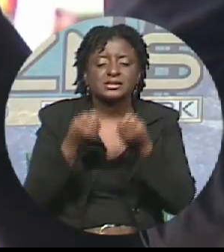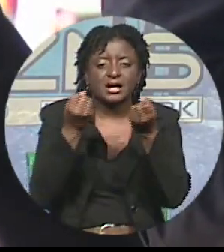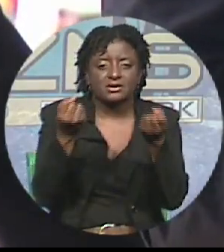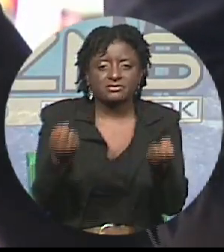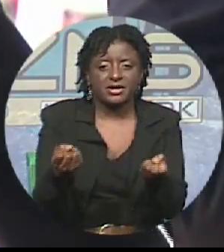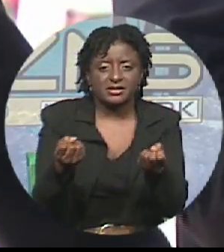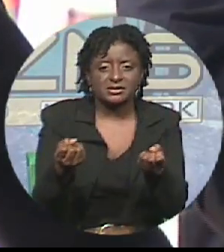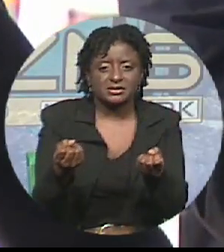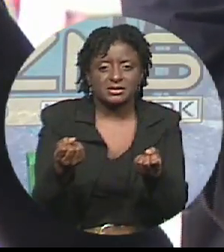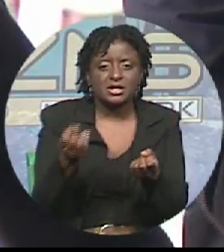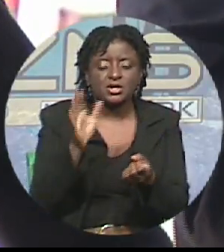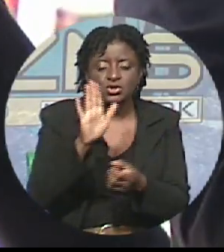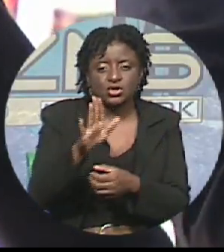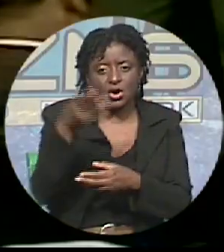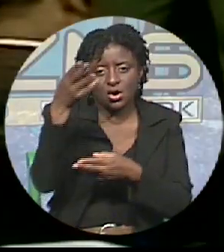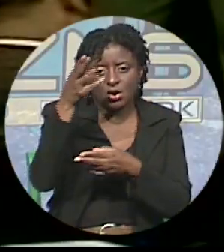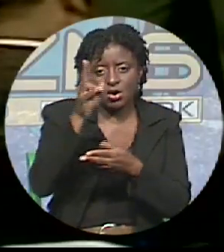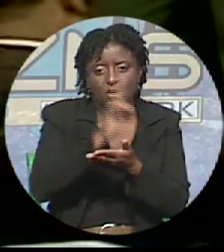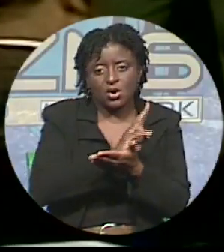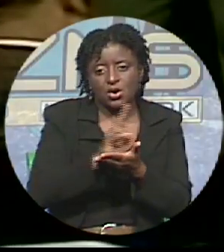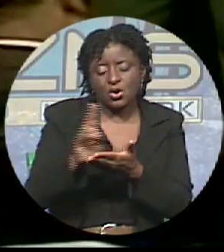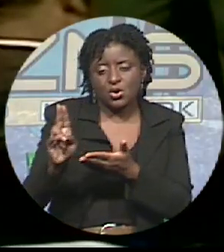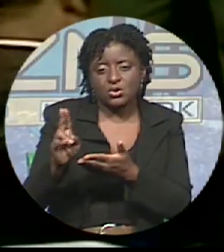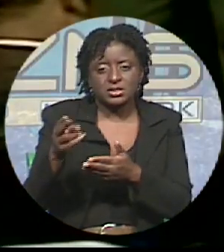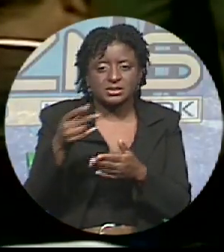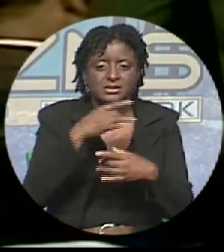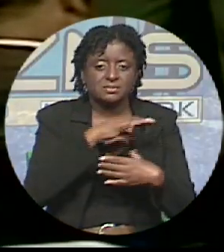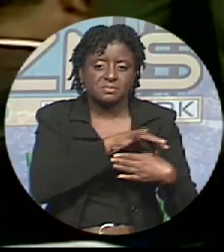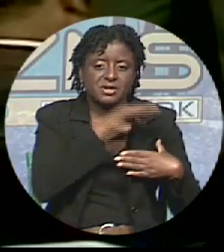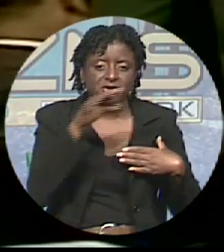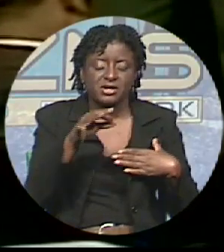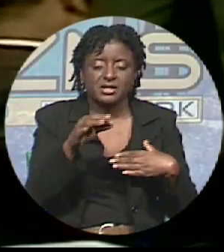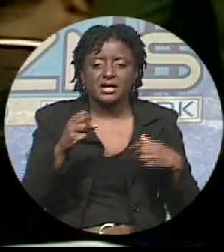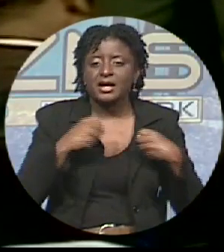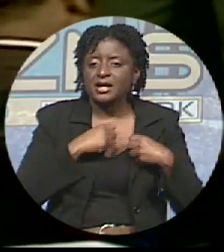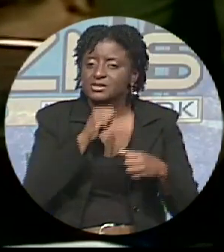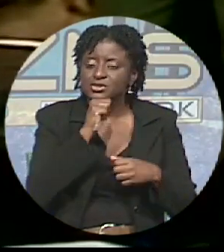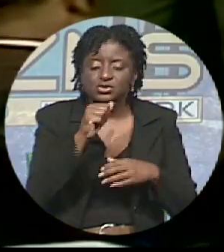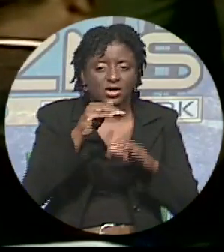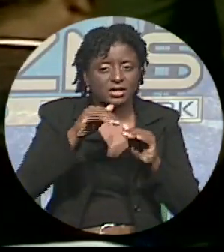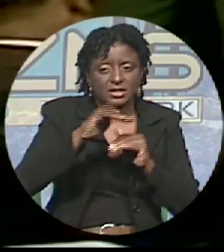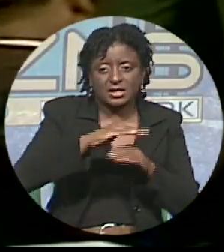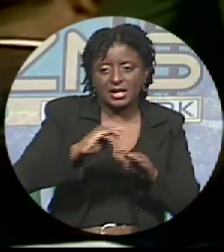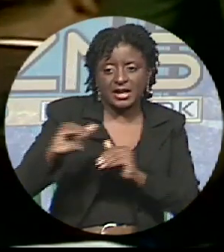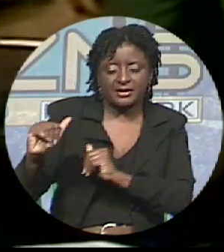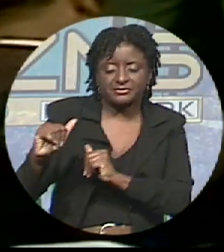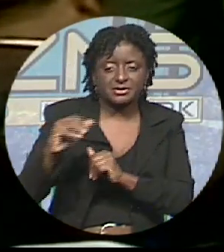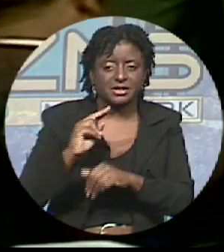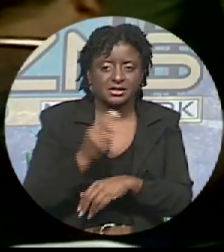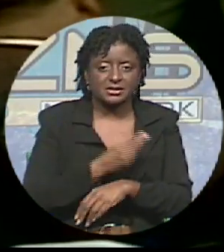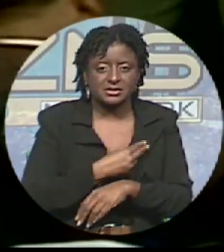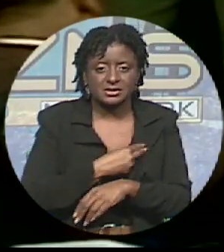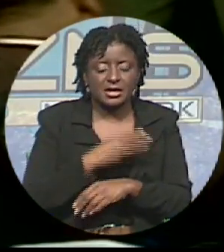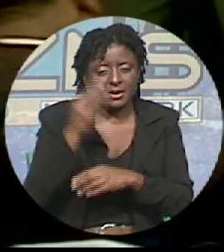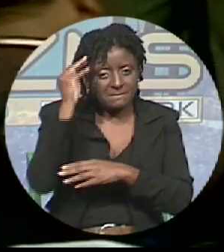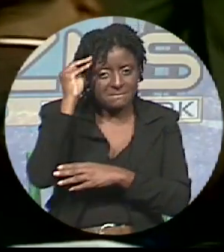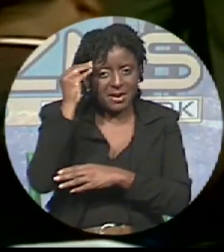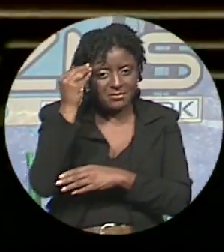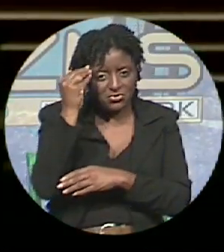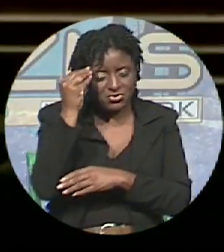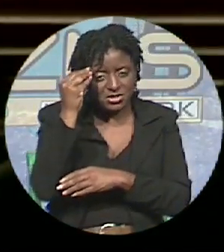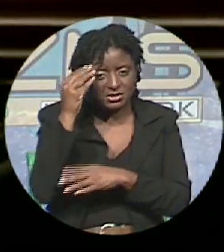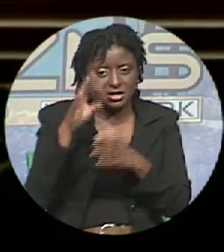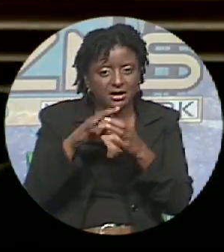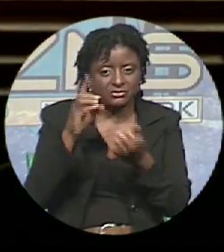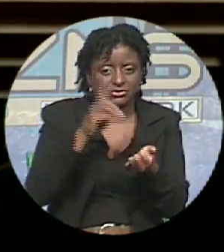Spirit has not left us. Memories of Dr. Myles Munroe are perhaps as vast as his repertoire of public